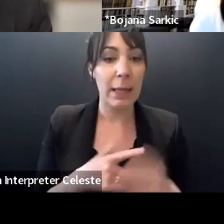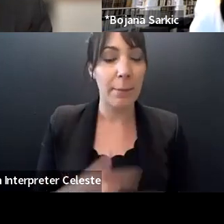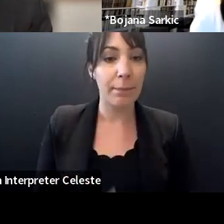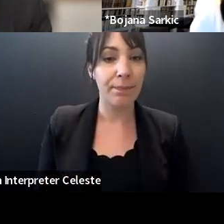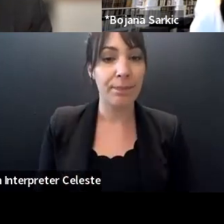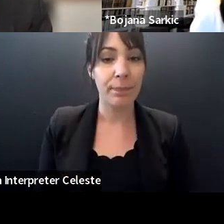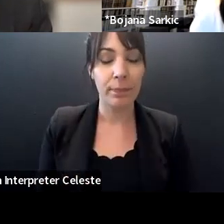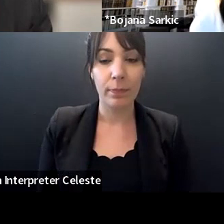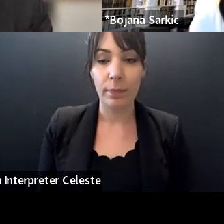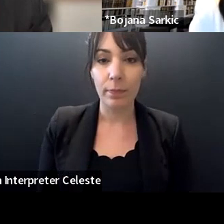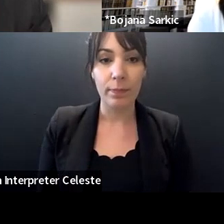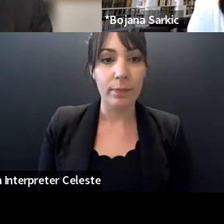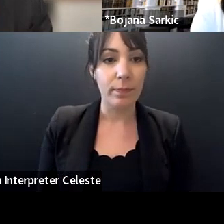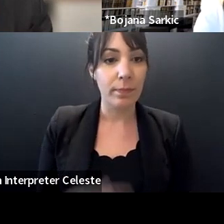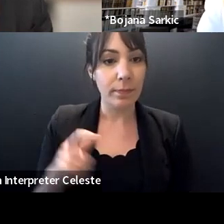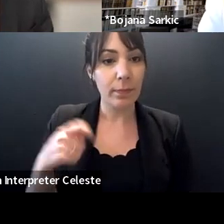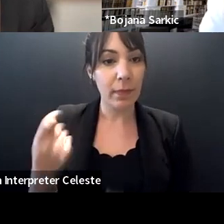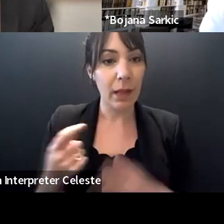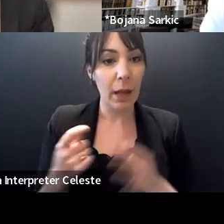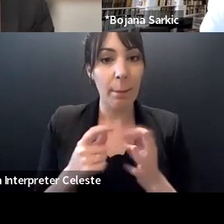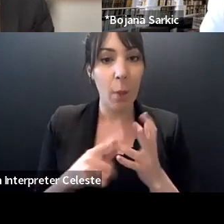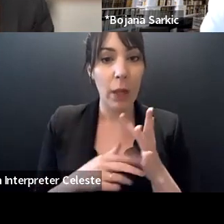might then move on to Boyana.